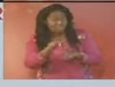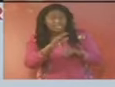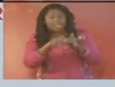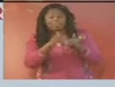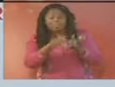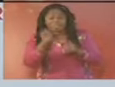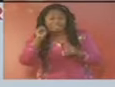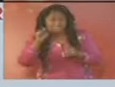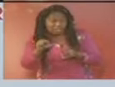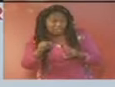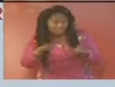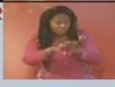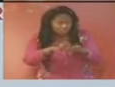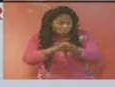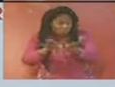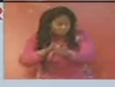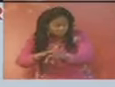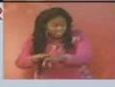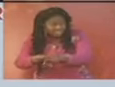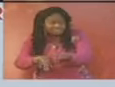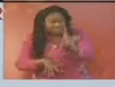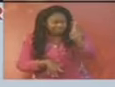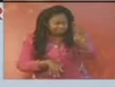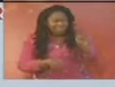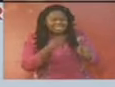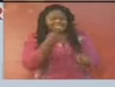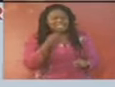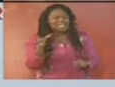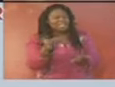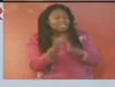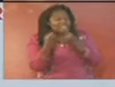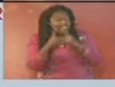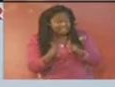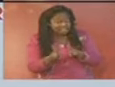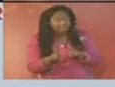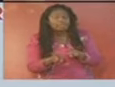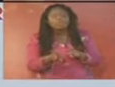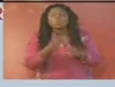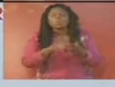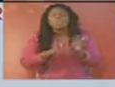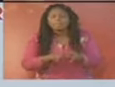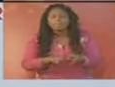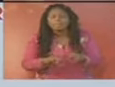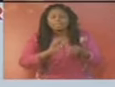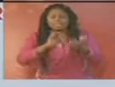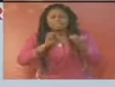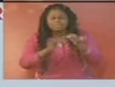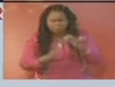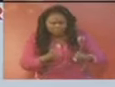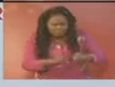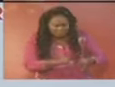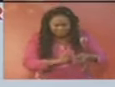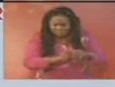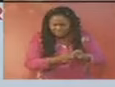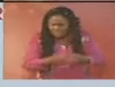question. As far as the anti-vaxxers the anti-vaccine movement is concerned, in